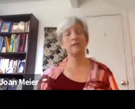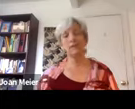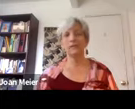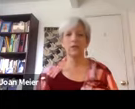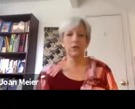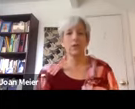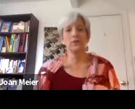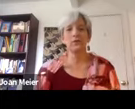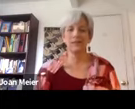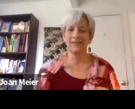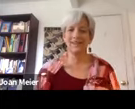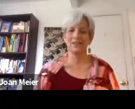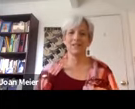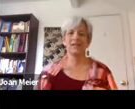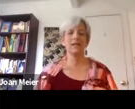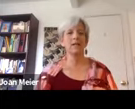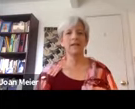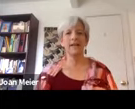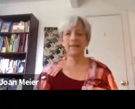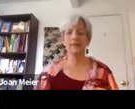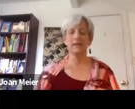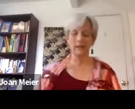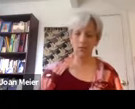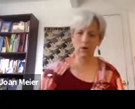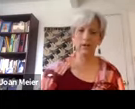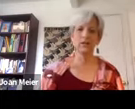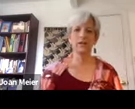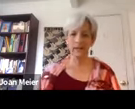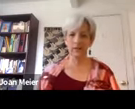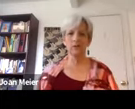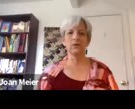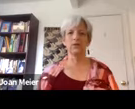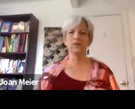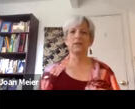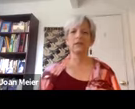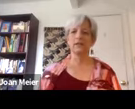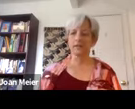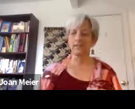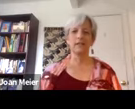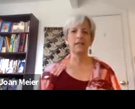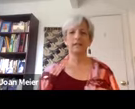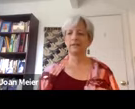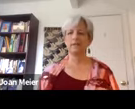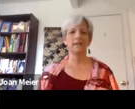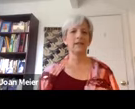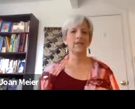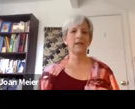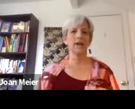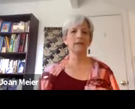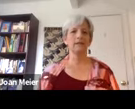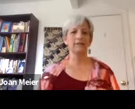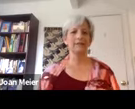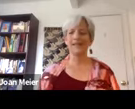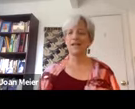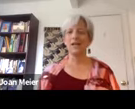And for good, the good news here is that they never awarded child sexual abusers custody. Yay for